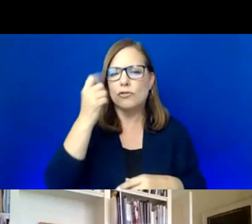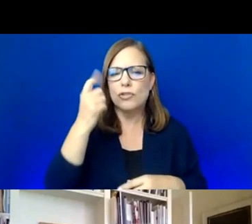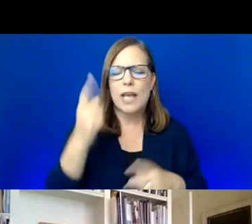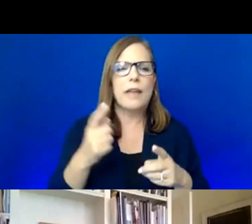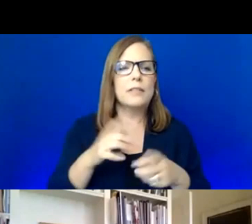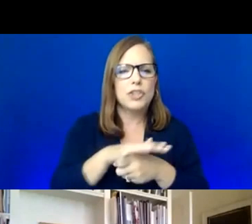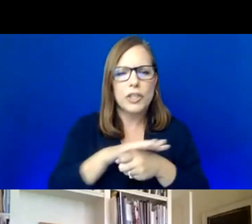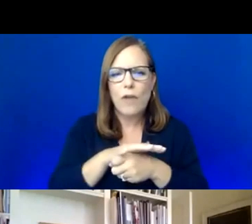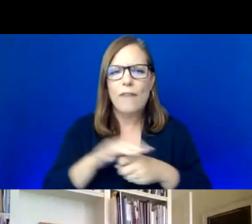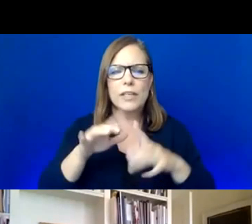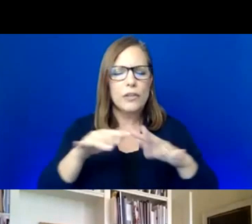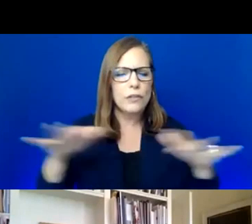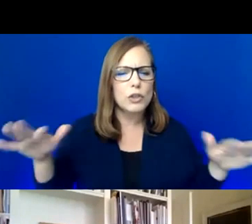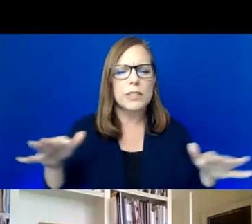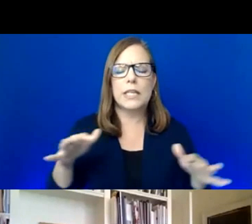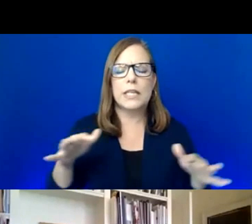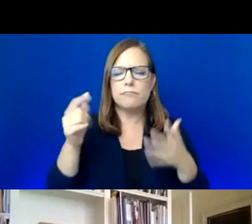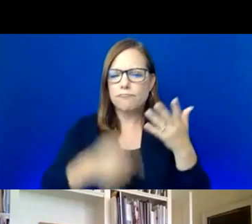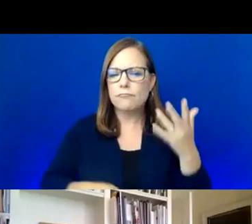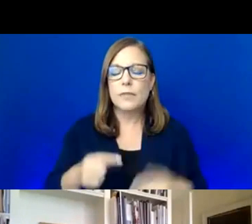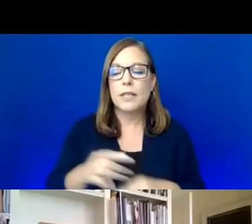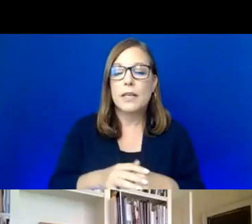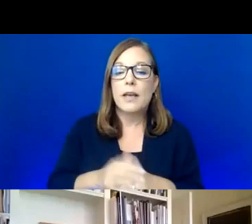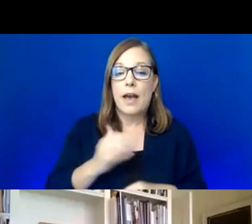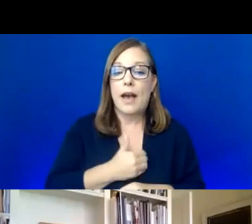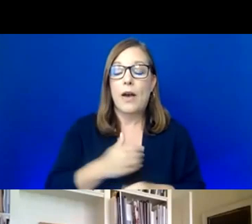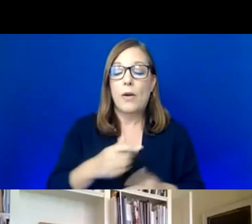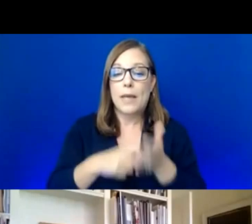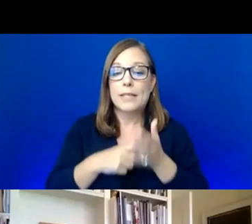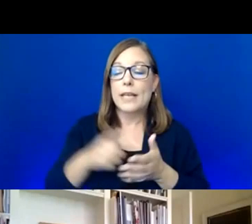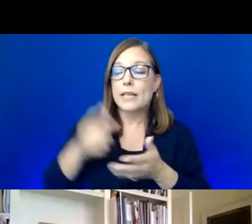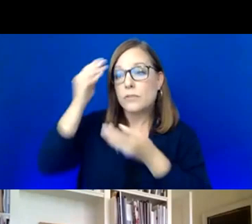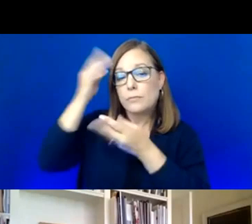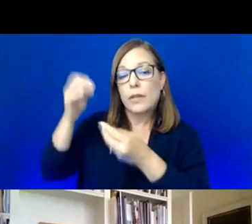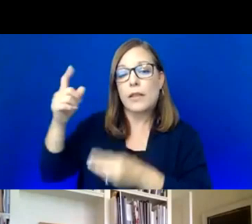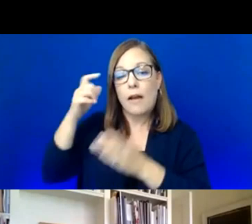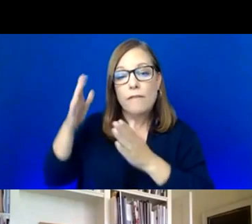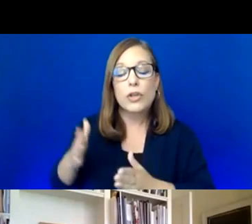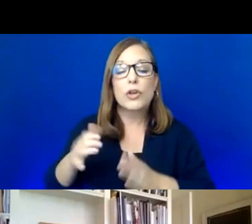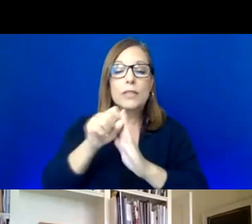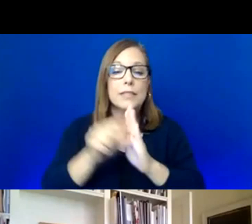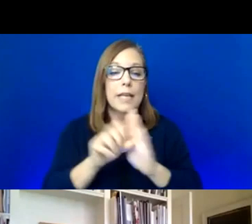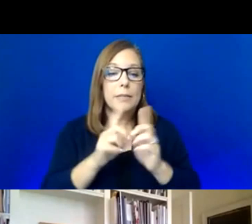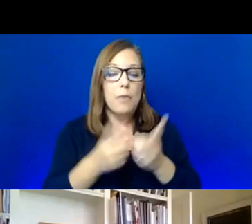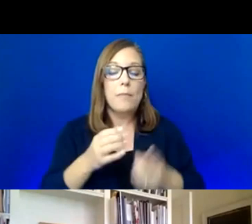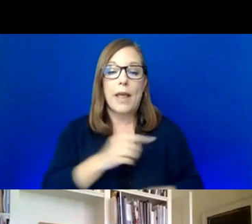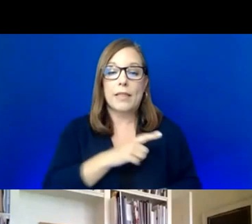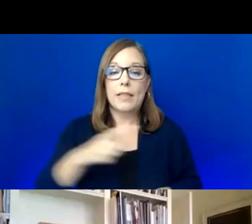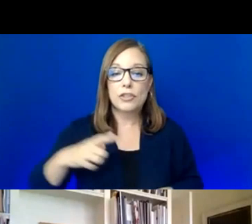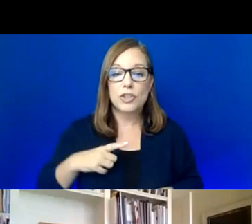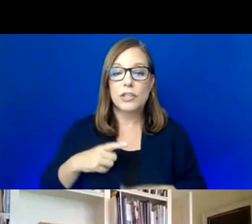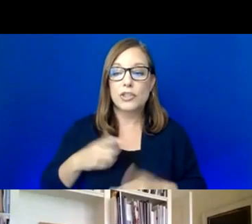The CCOA's mandate to provide input to the governor, state departments, and legislature gave us a